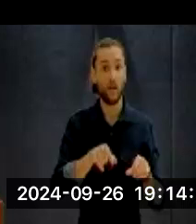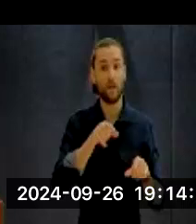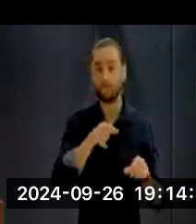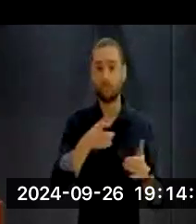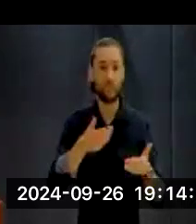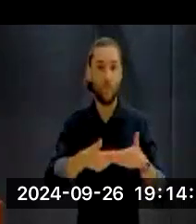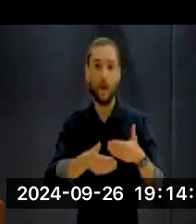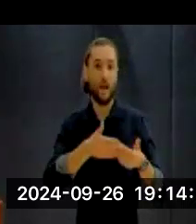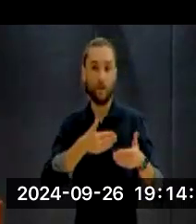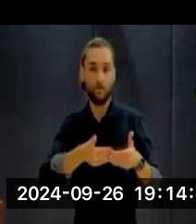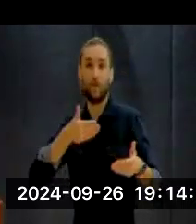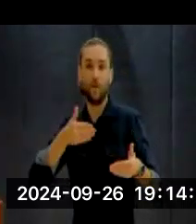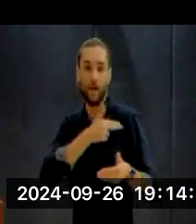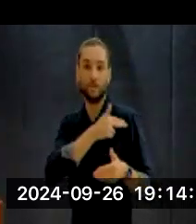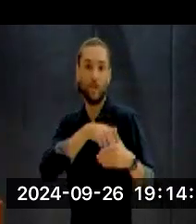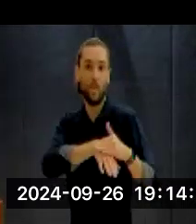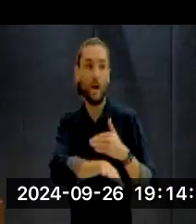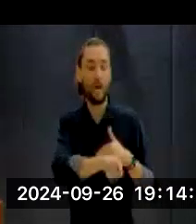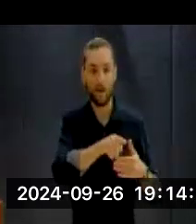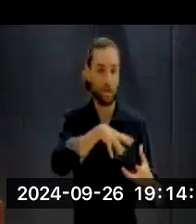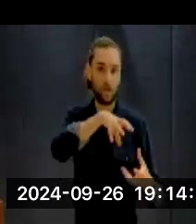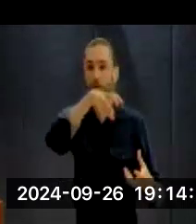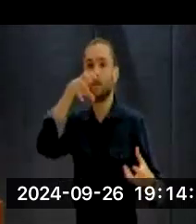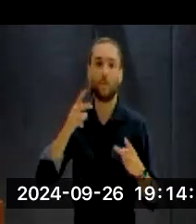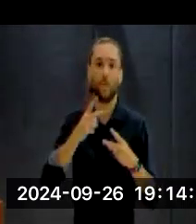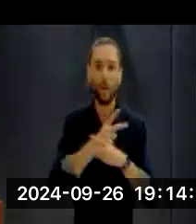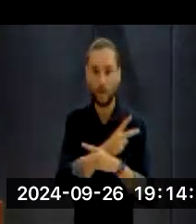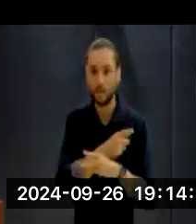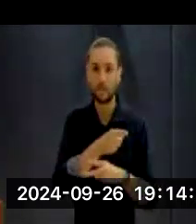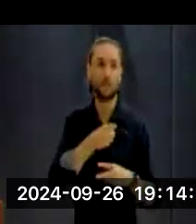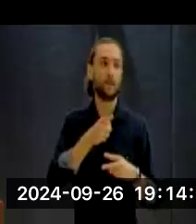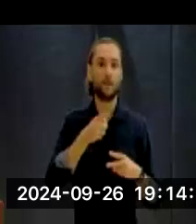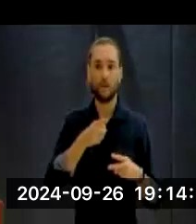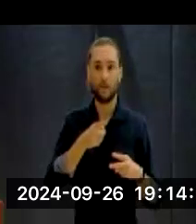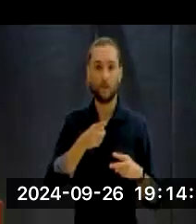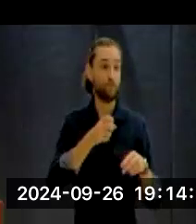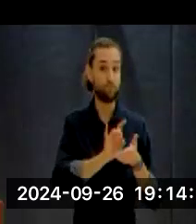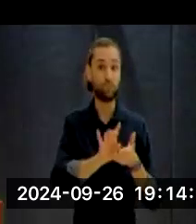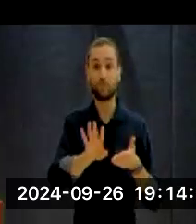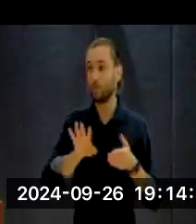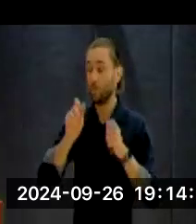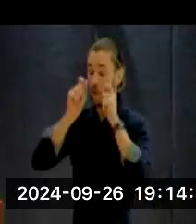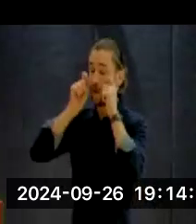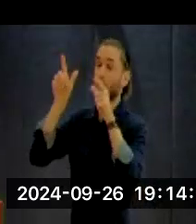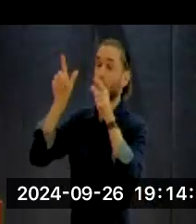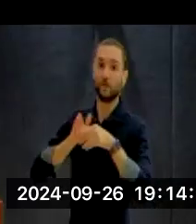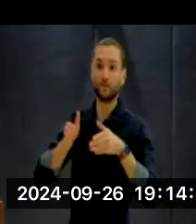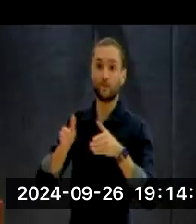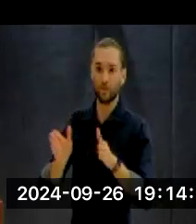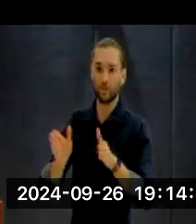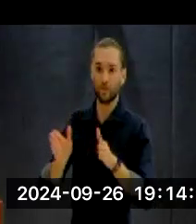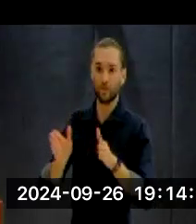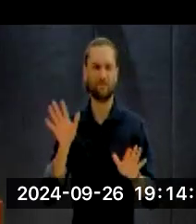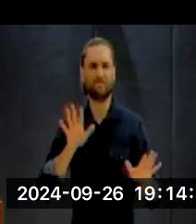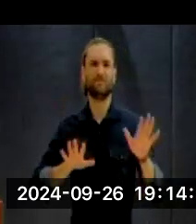to the hospital. And they end up like sleeping and waking up on the streets, and like a couple days of that,